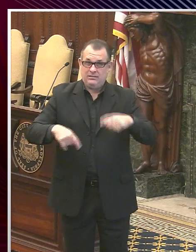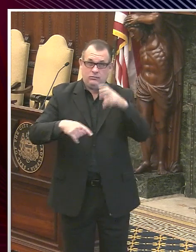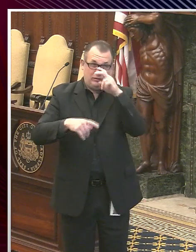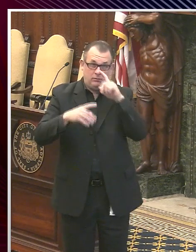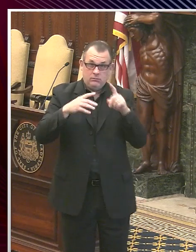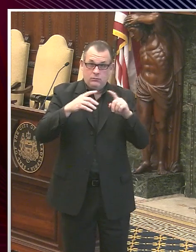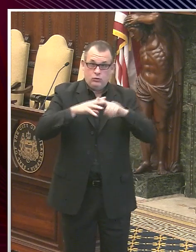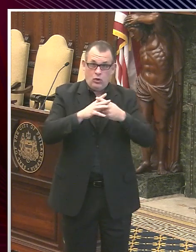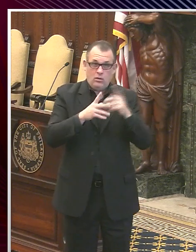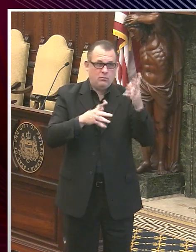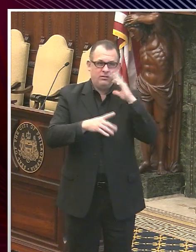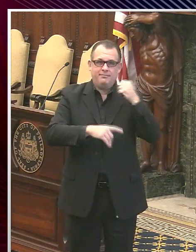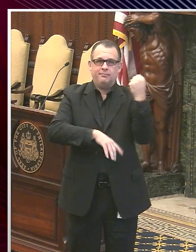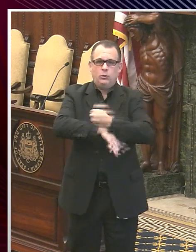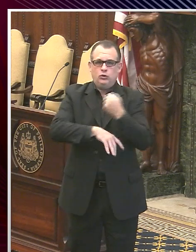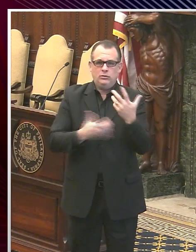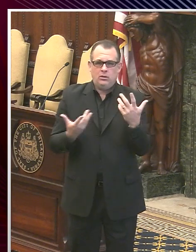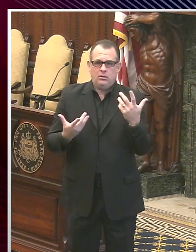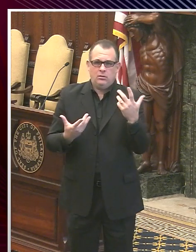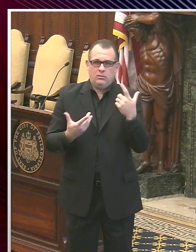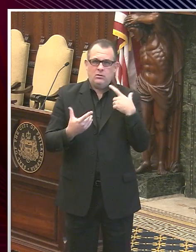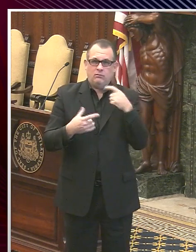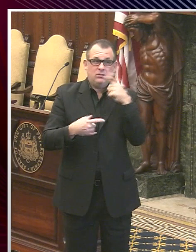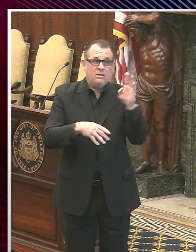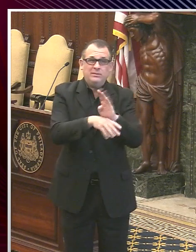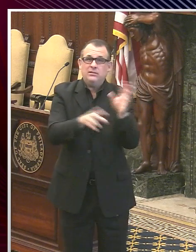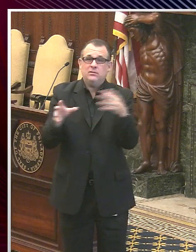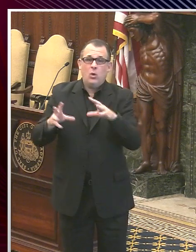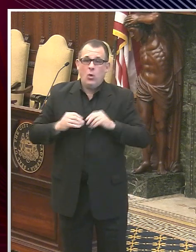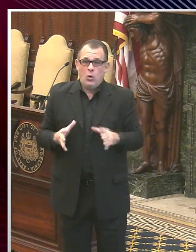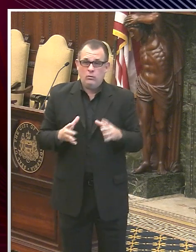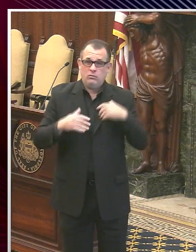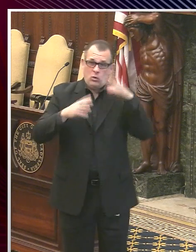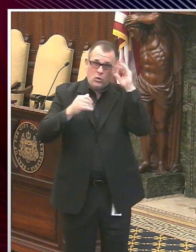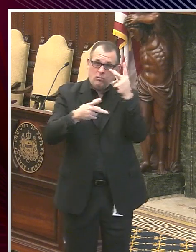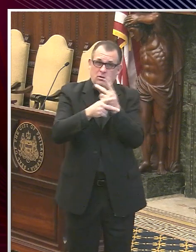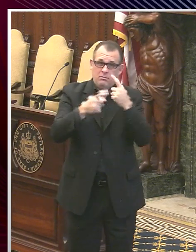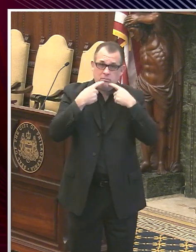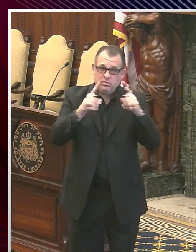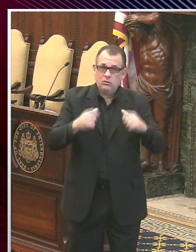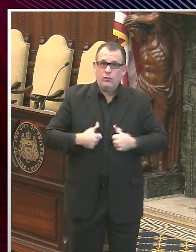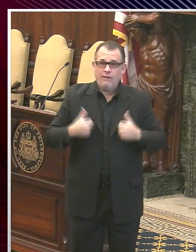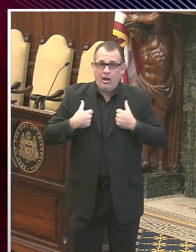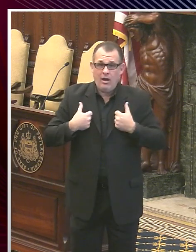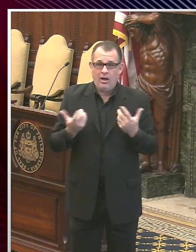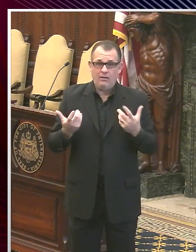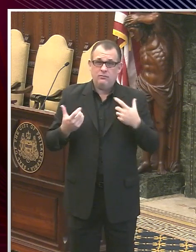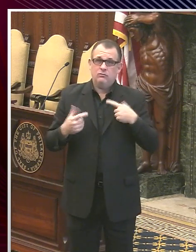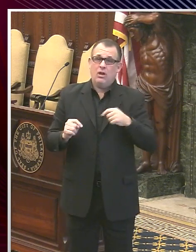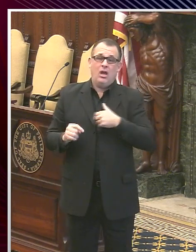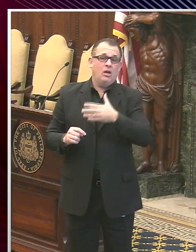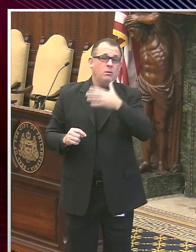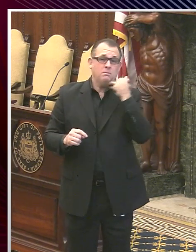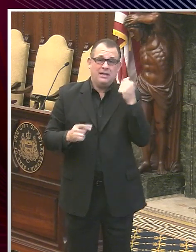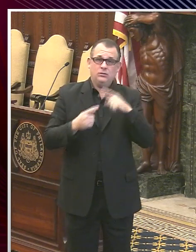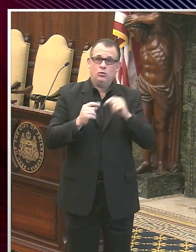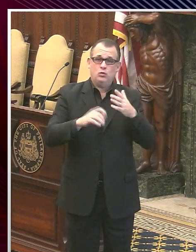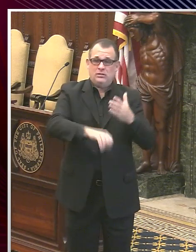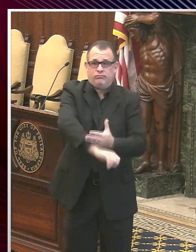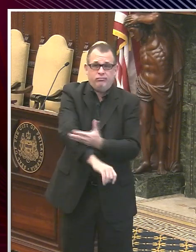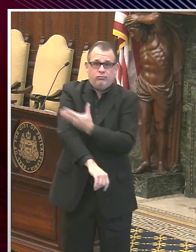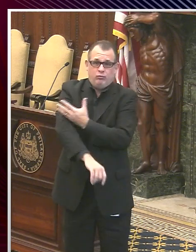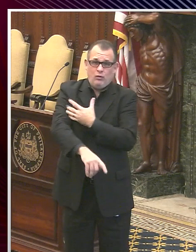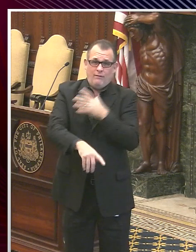to a business owner like that, Mr. Mayor? Well, we hope they do, and we will do our best as things change to get some additional